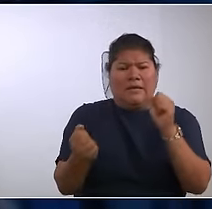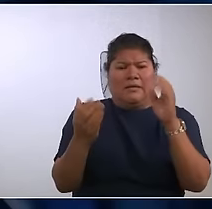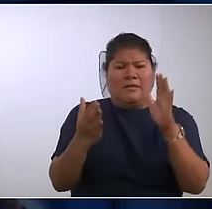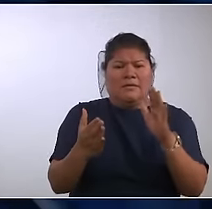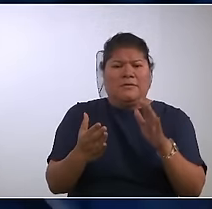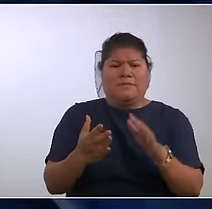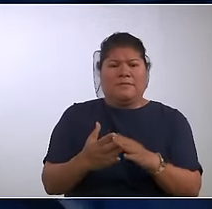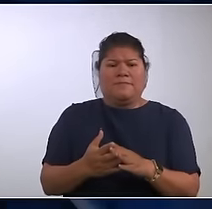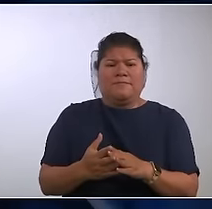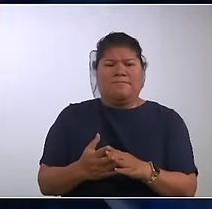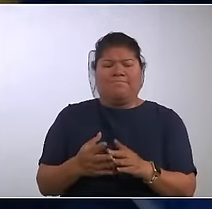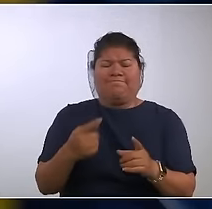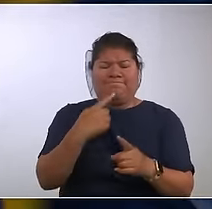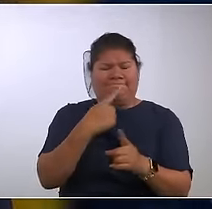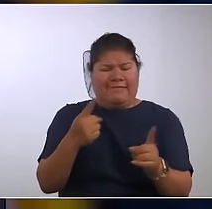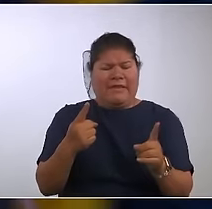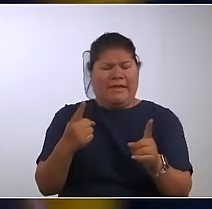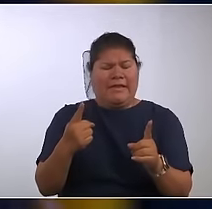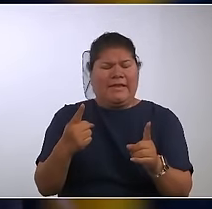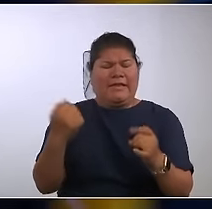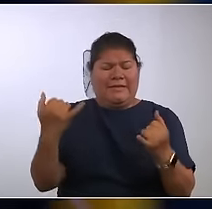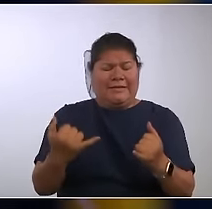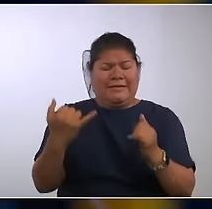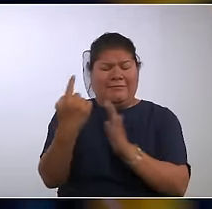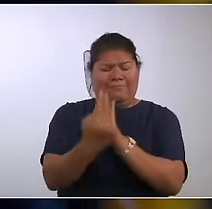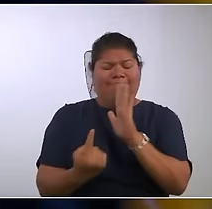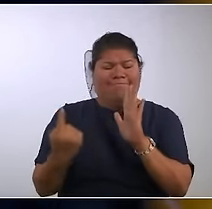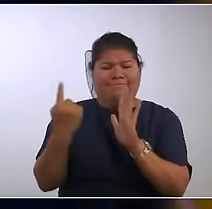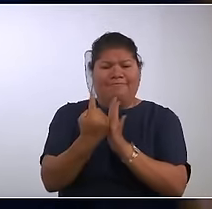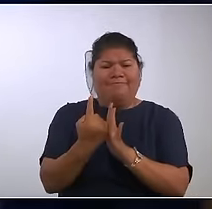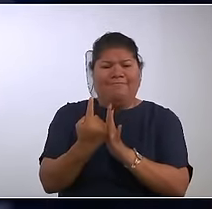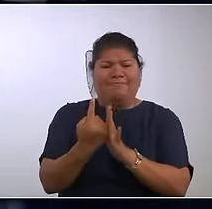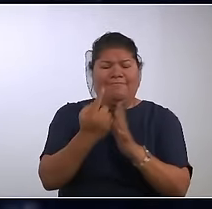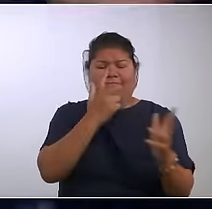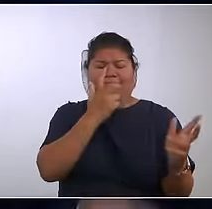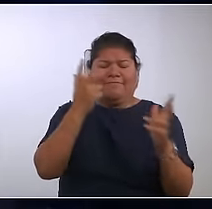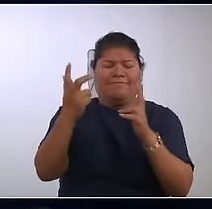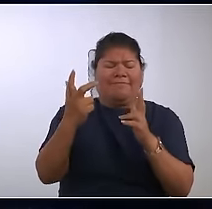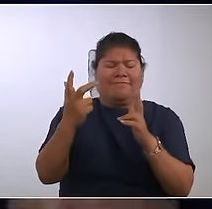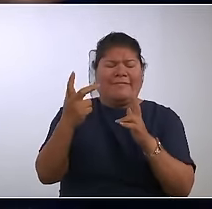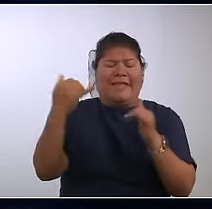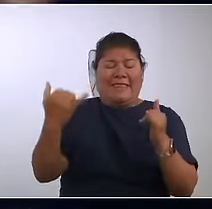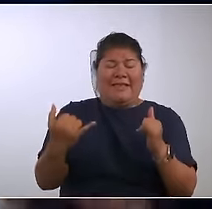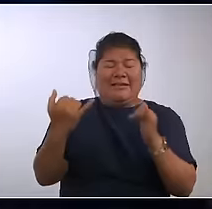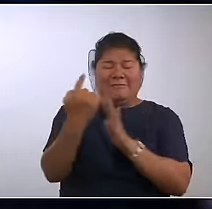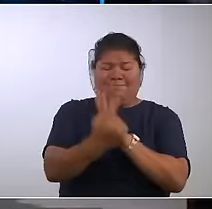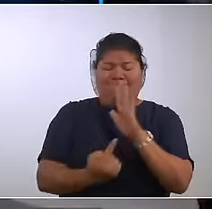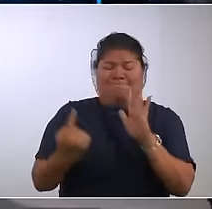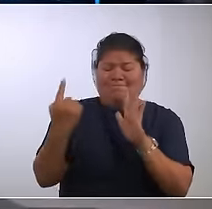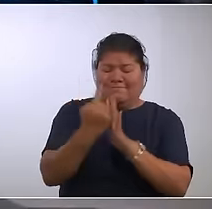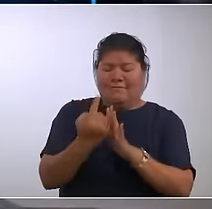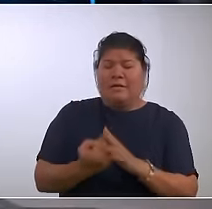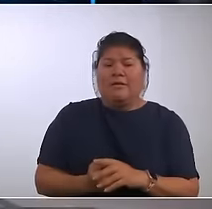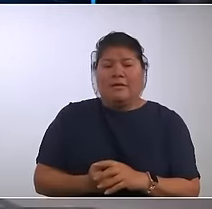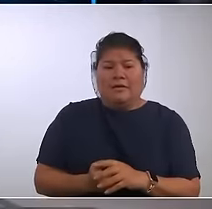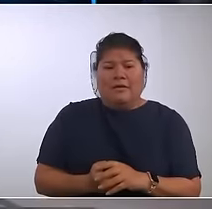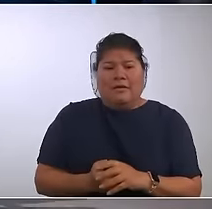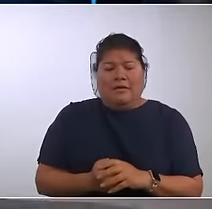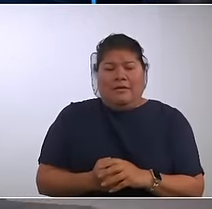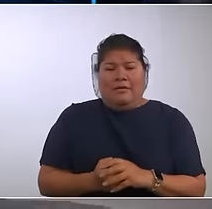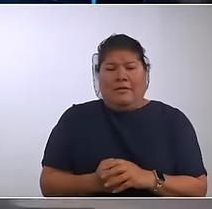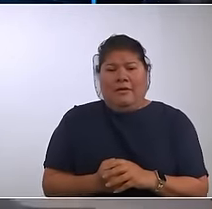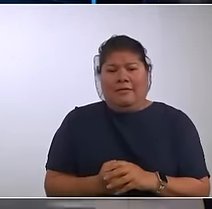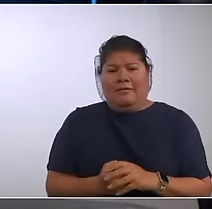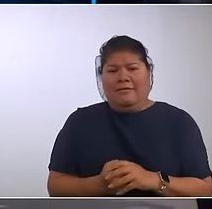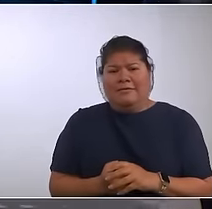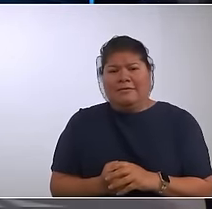Alguien diga, esta es la hora. Somebody say, this is the hour. Alguien grite, esta es la hora. Somebody shout, this is the hour.